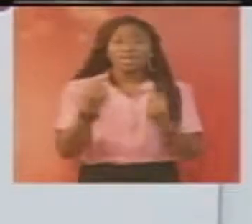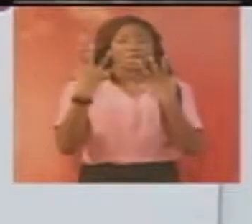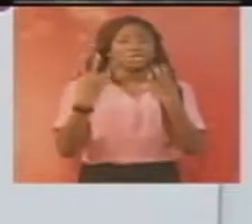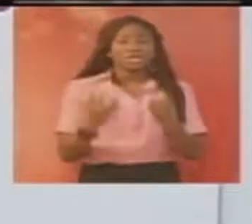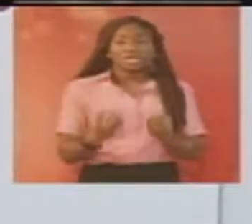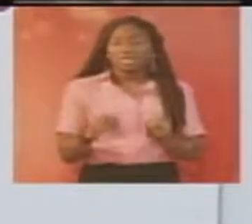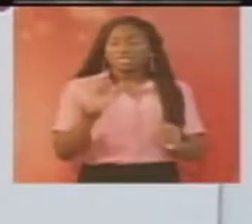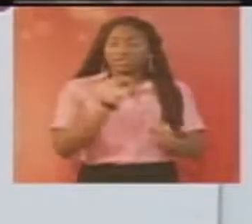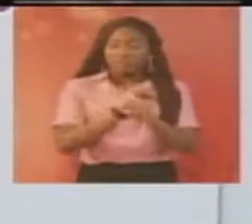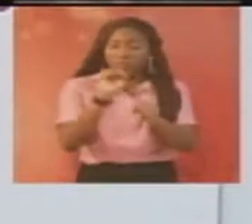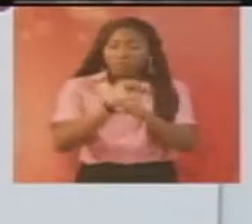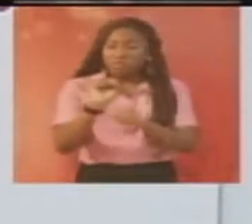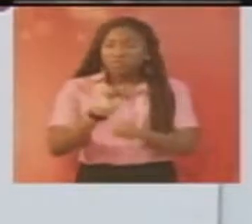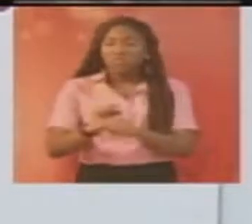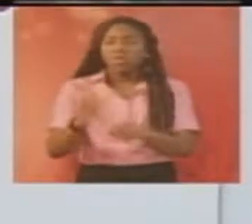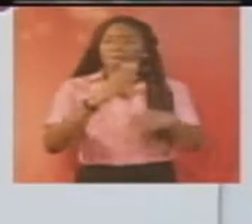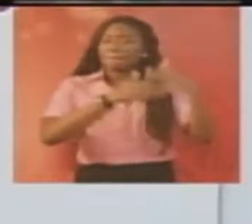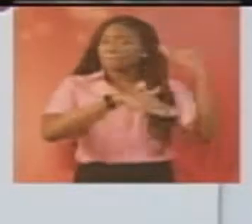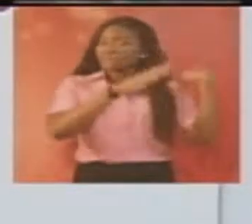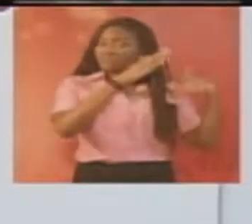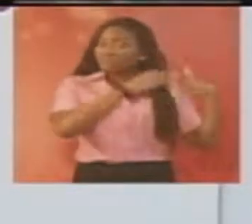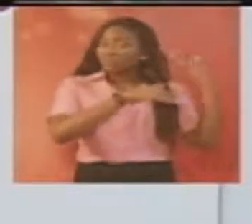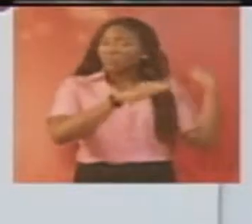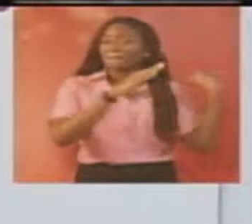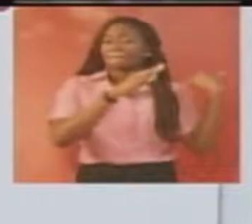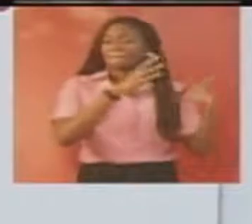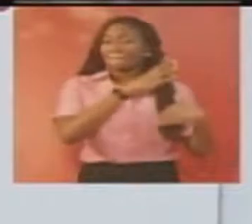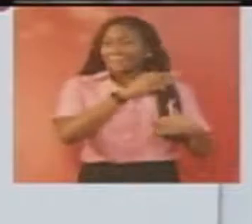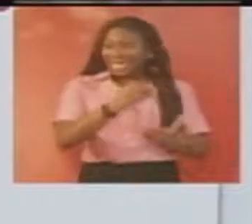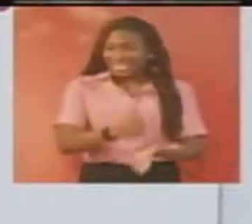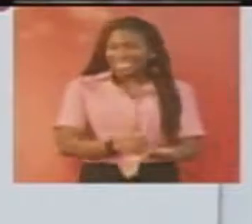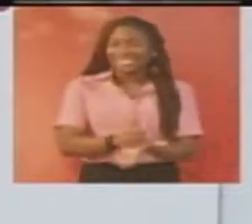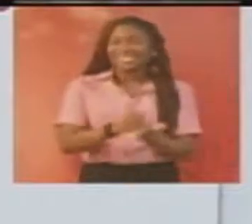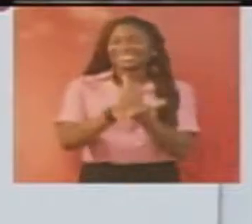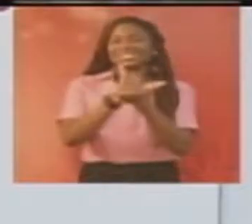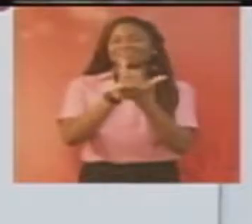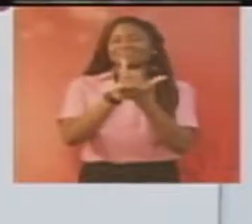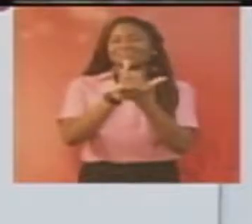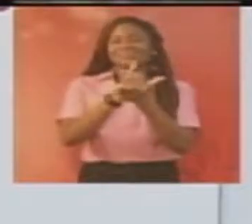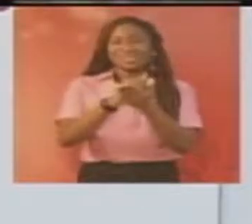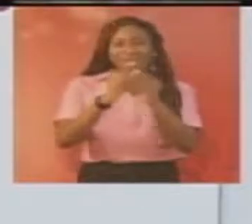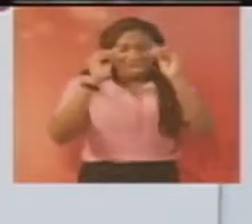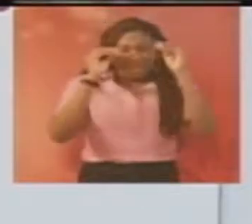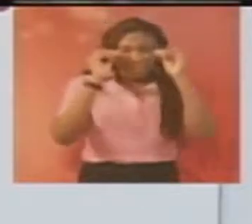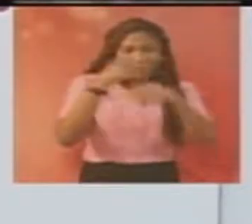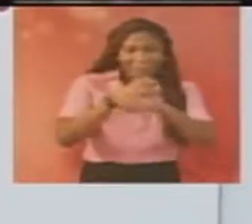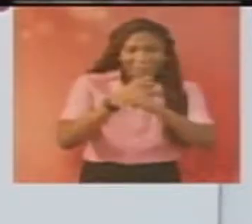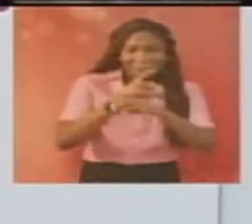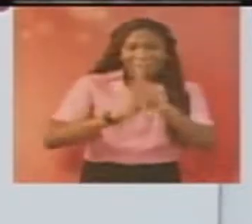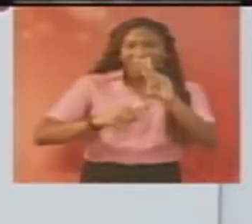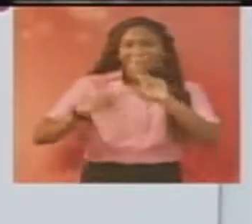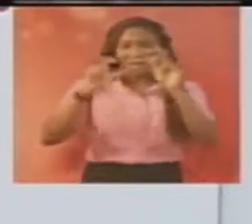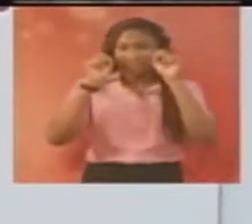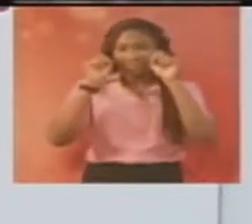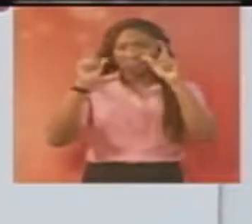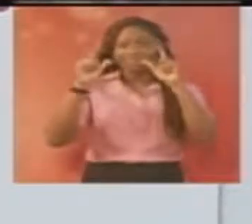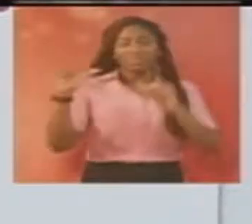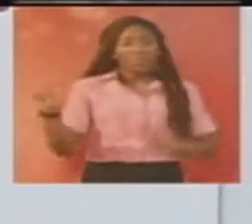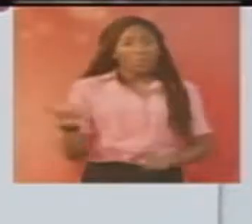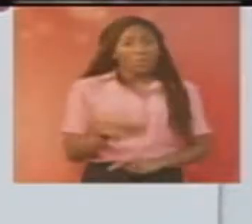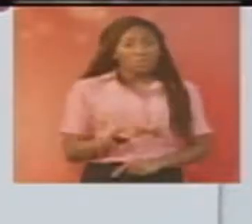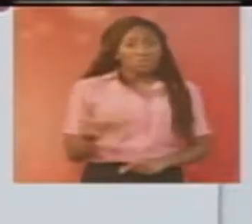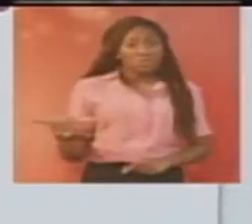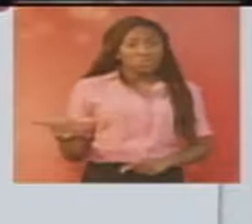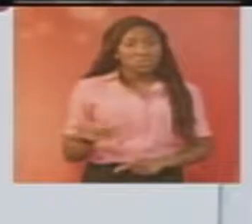on previous coronaviruses, and that helped inform the response and sort of gave people a head start. Also,